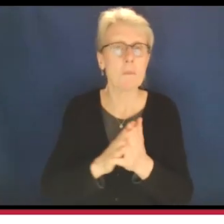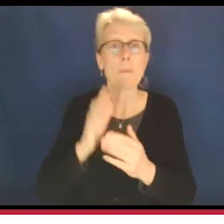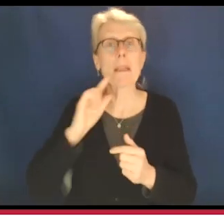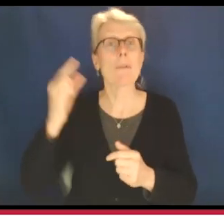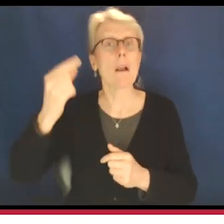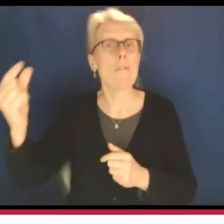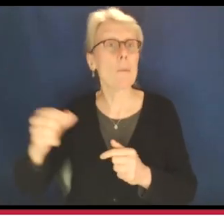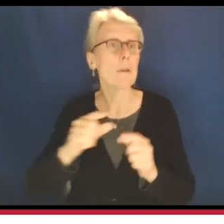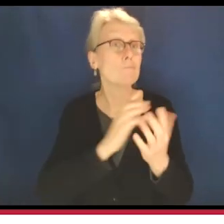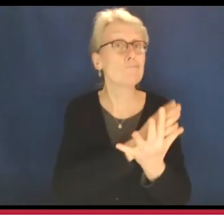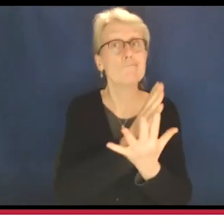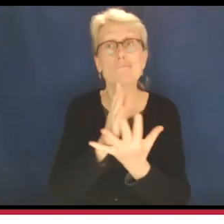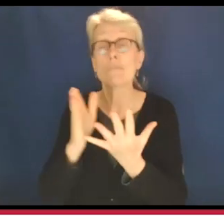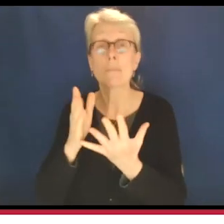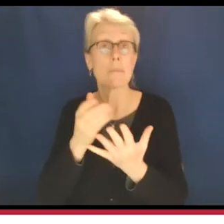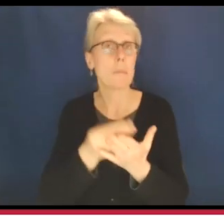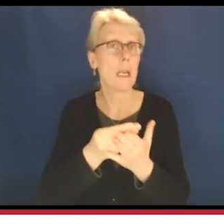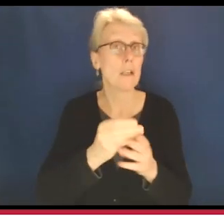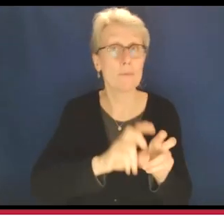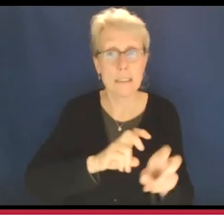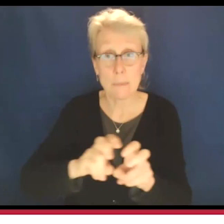sector can be helpful.